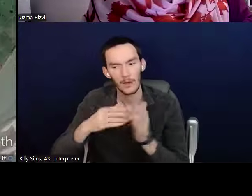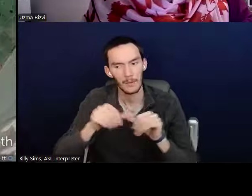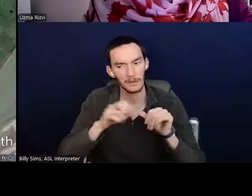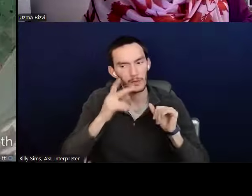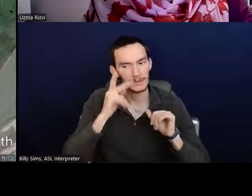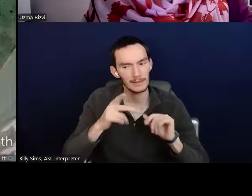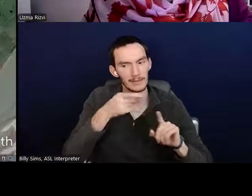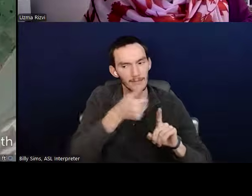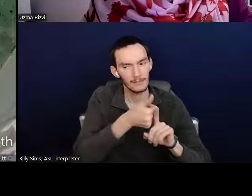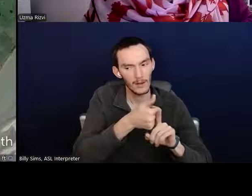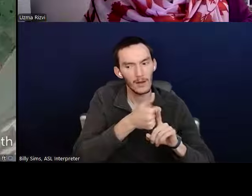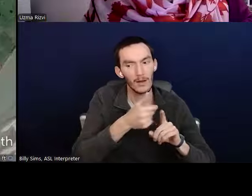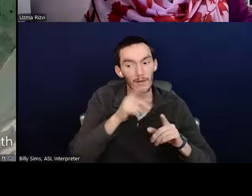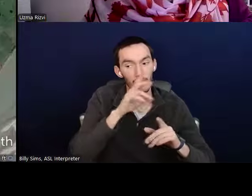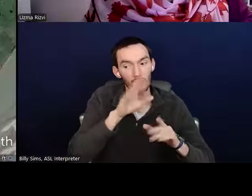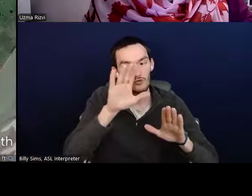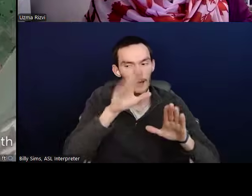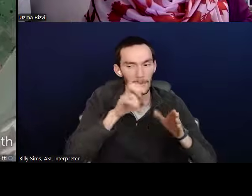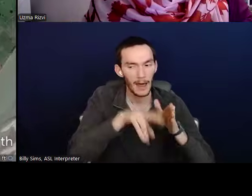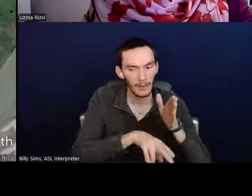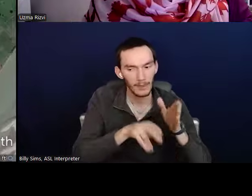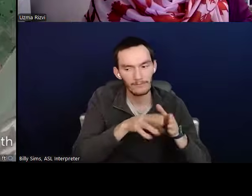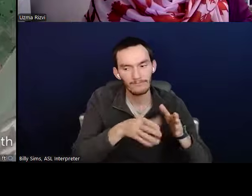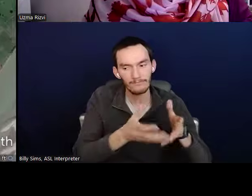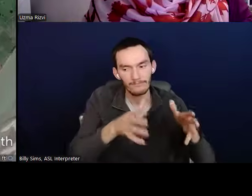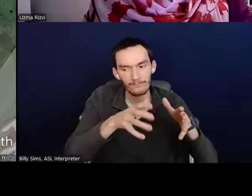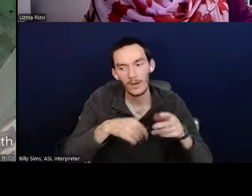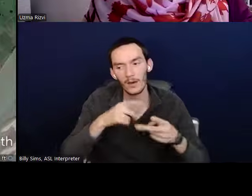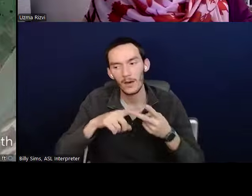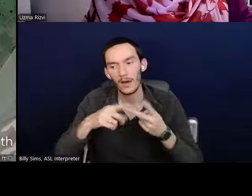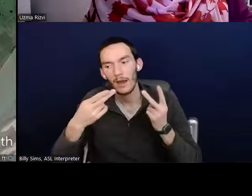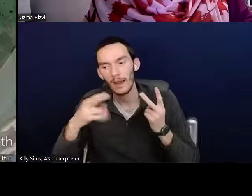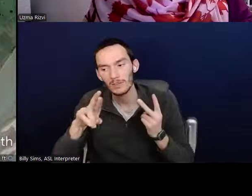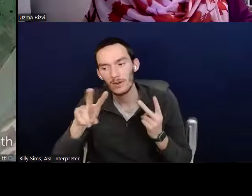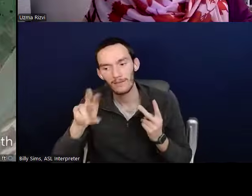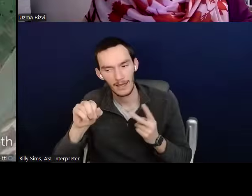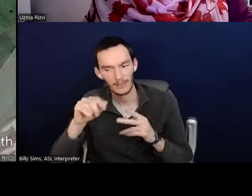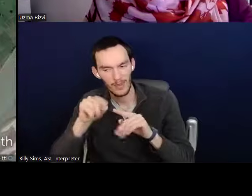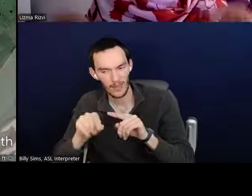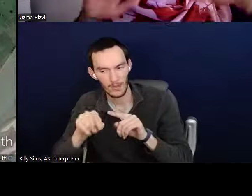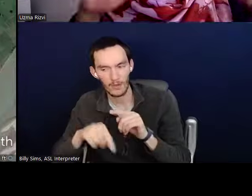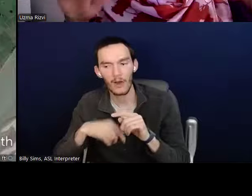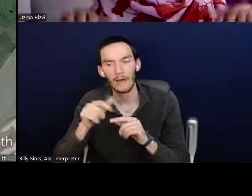Great Bath. You can see DK, which we're going to spend some time in. HR and VS are right under here. There's some more